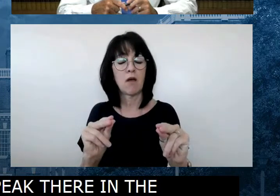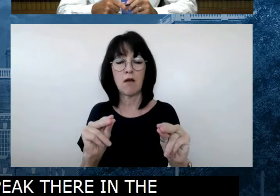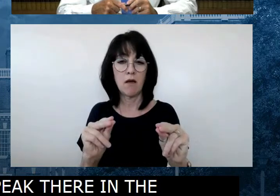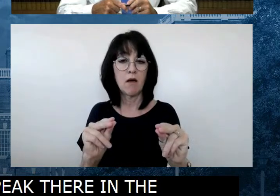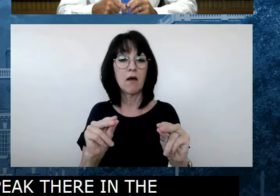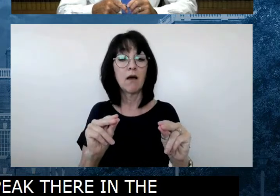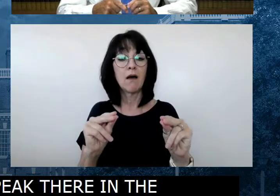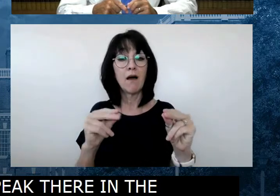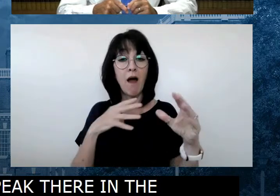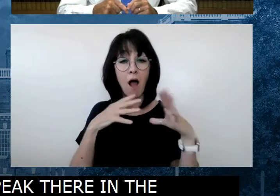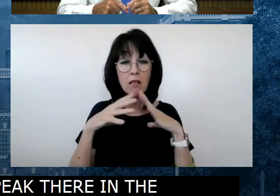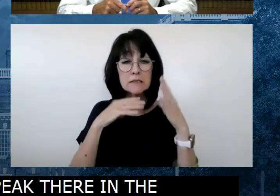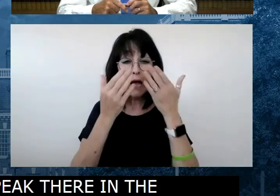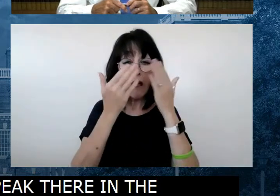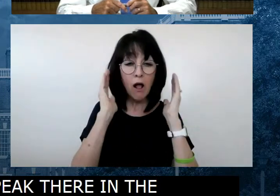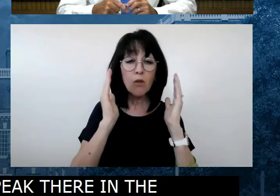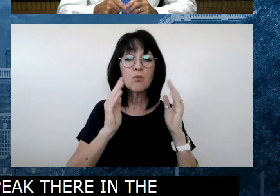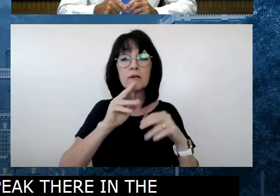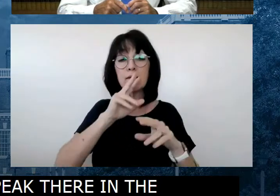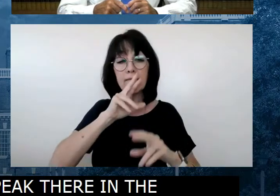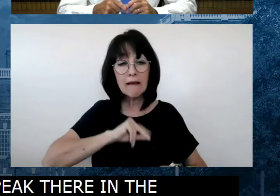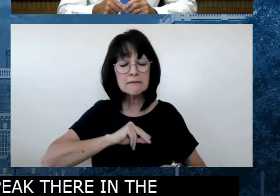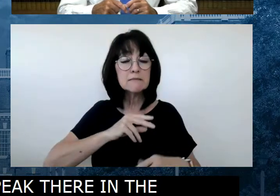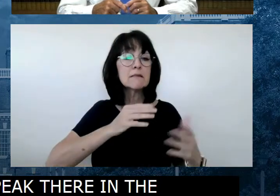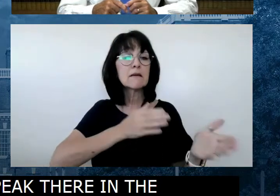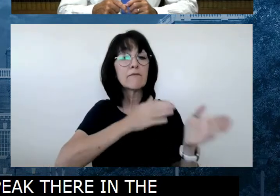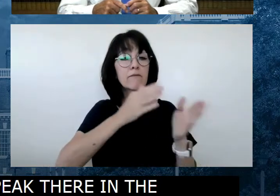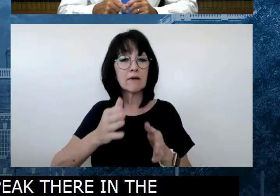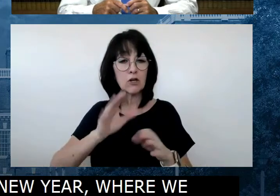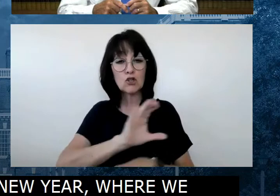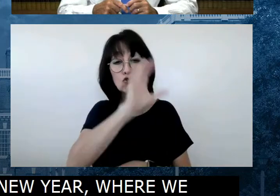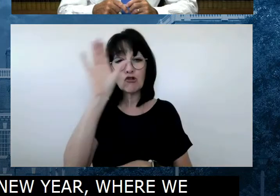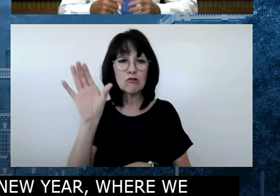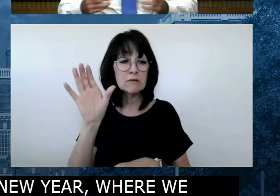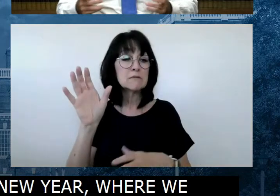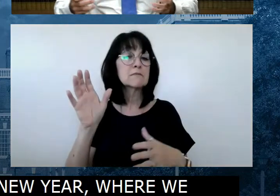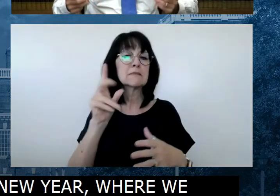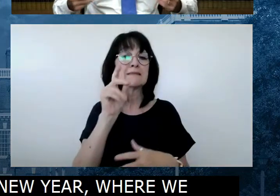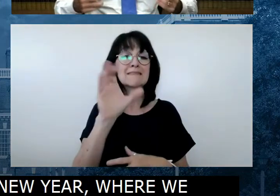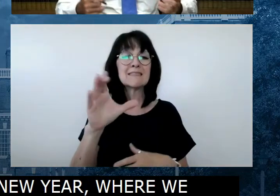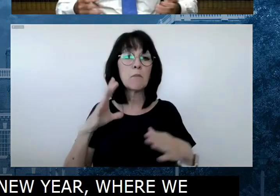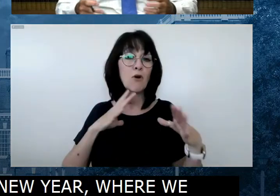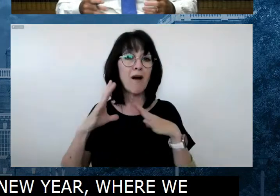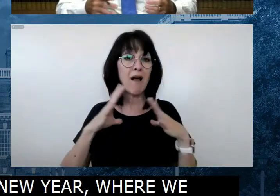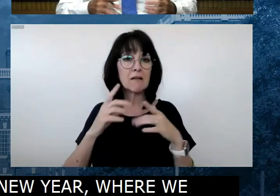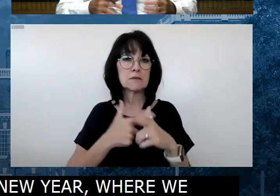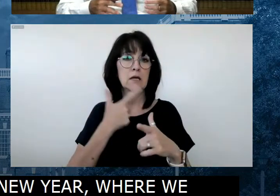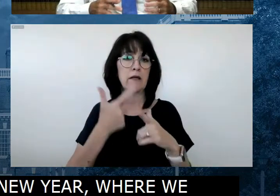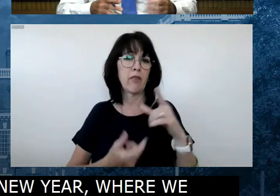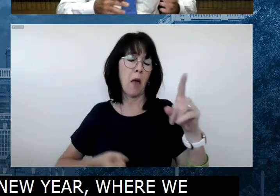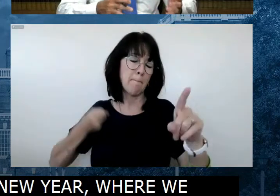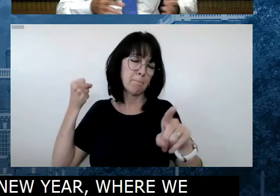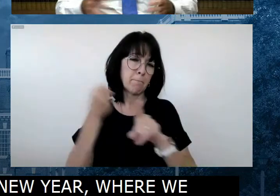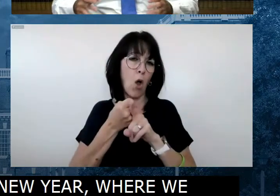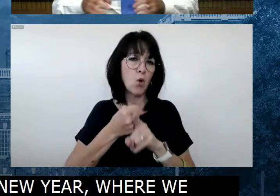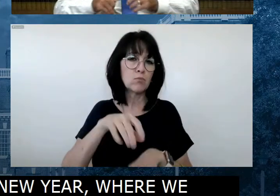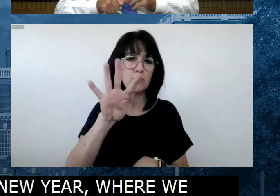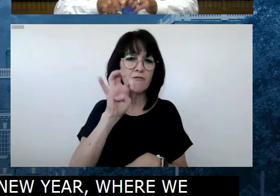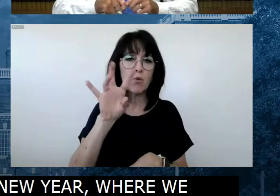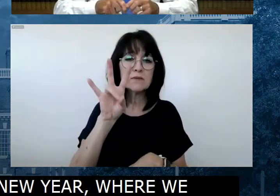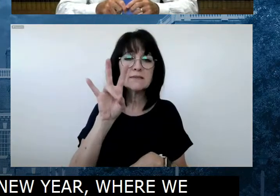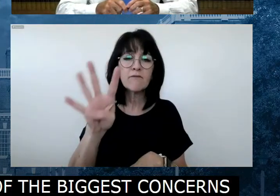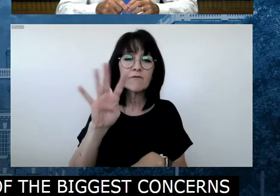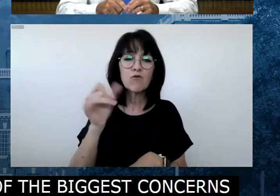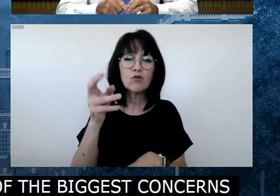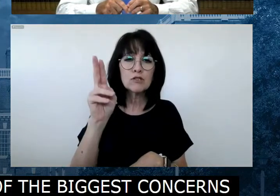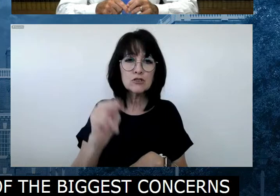year, where we peaked on January the 12th at 474. One of the biggest concerns that I had as governor and that we